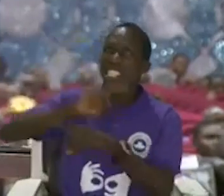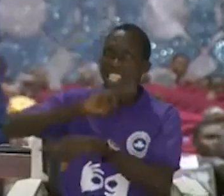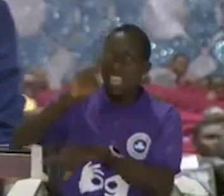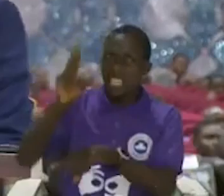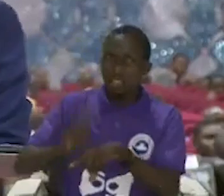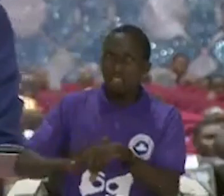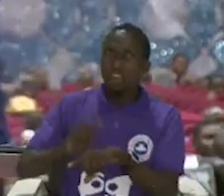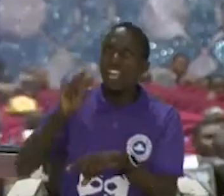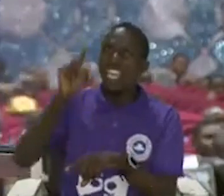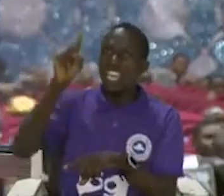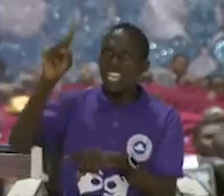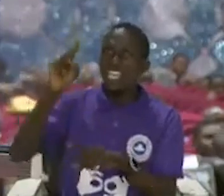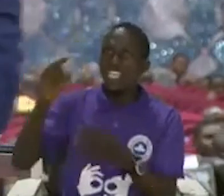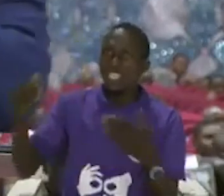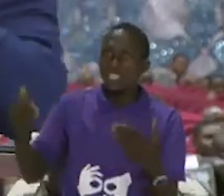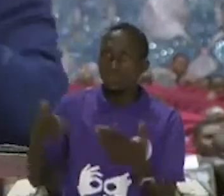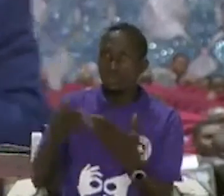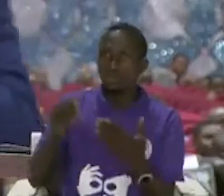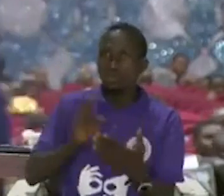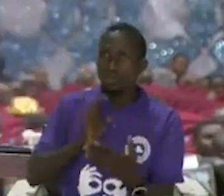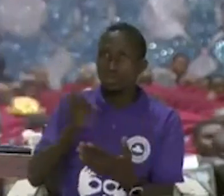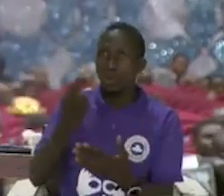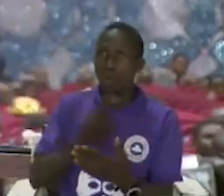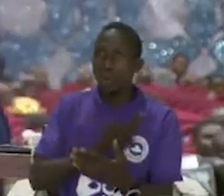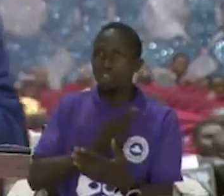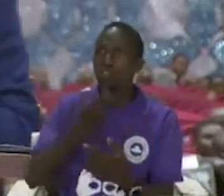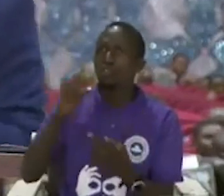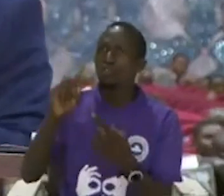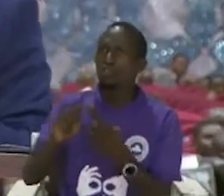us to his character.